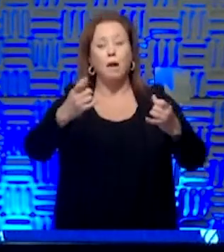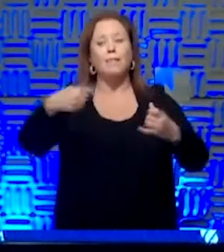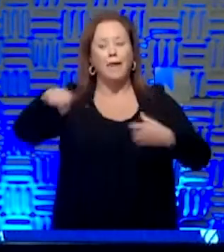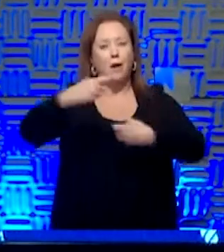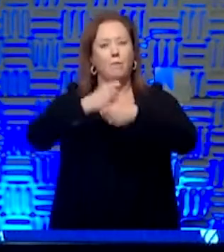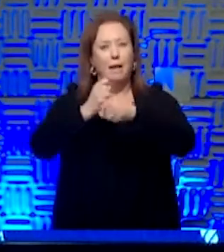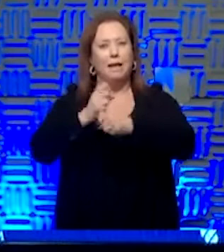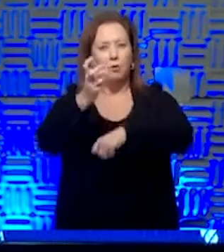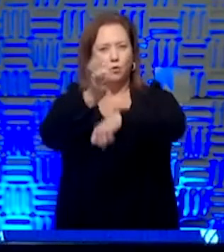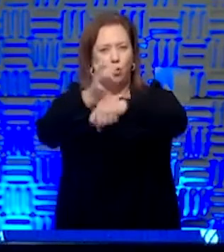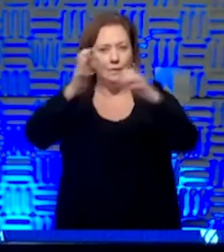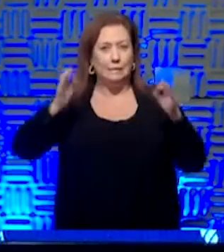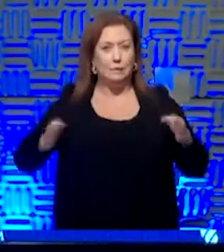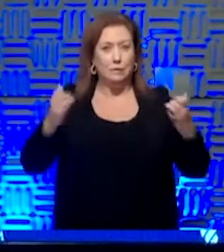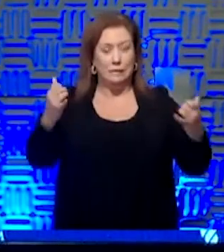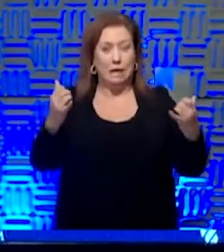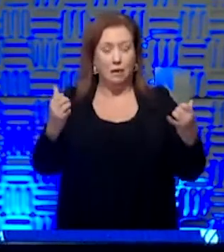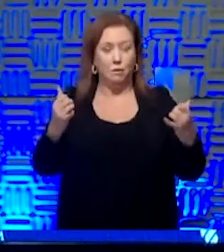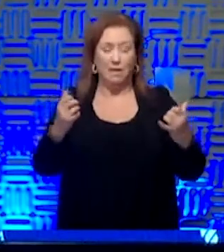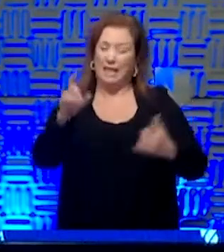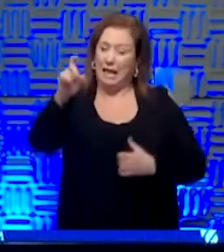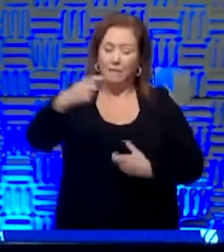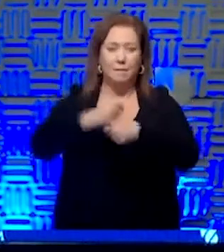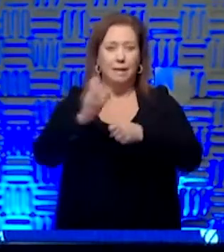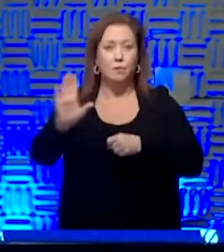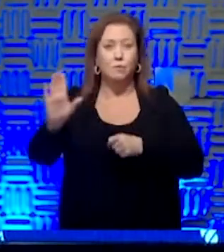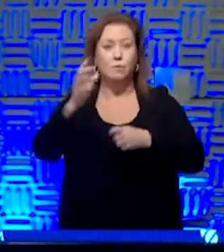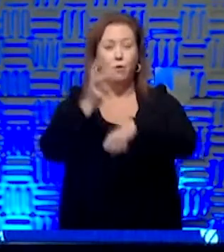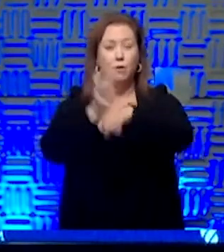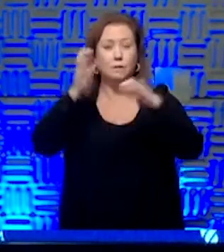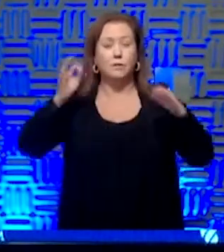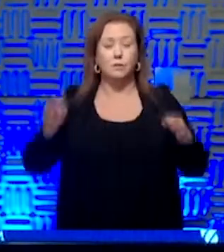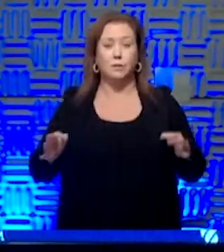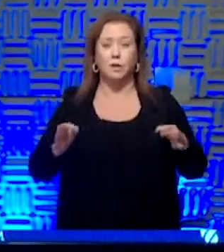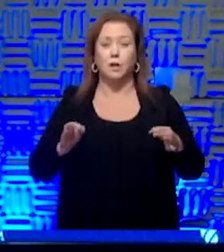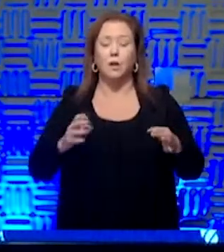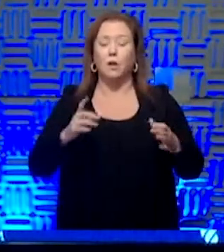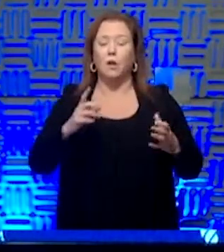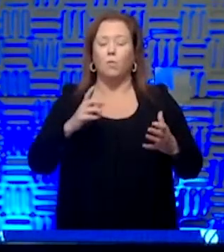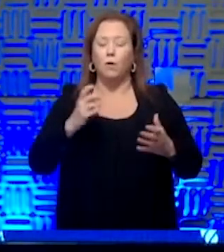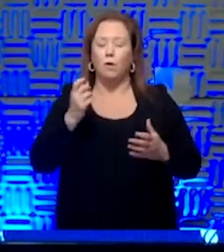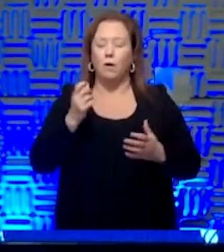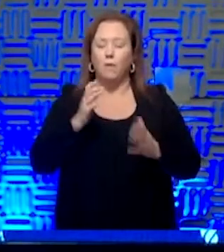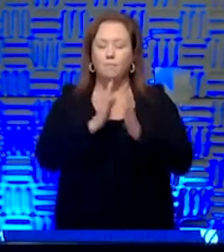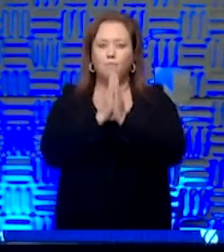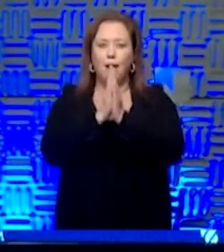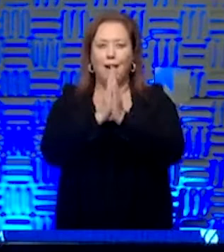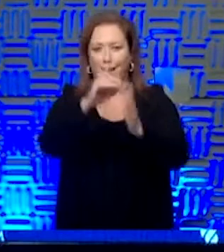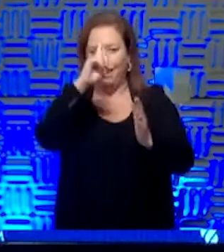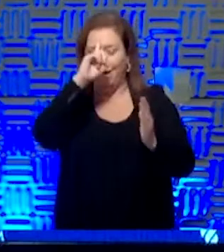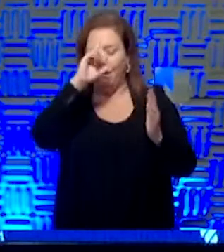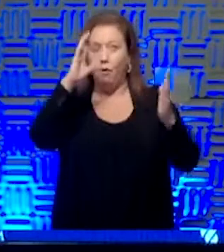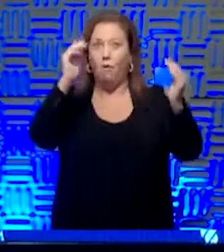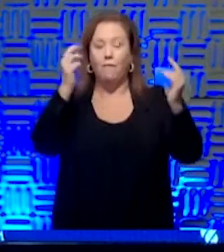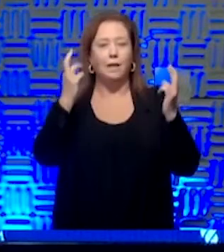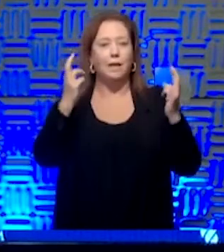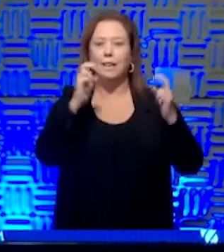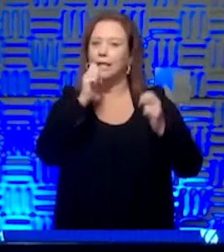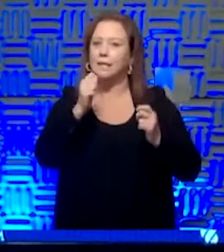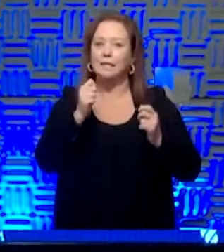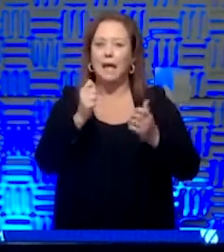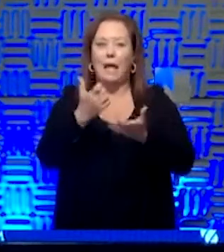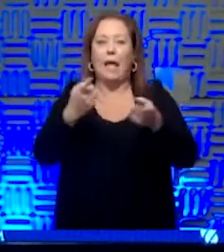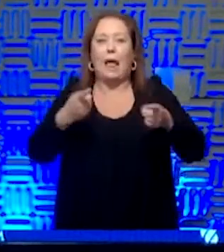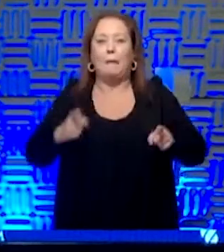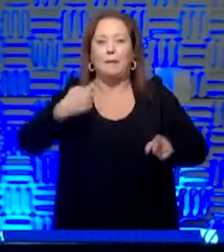made, are being made, and gosh, we're gonna hold our breath and pray and hope that's not who we are.